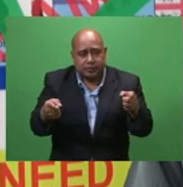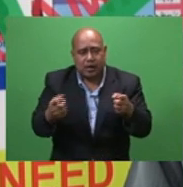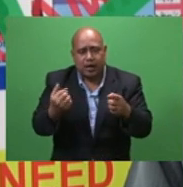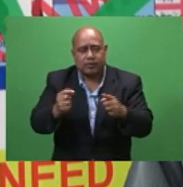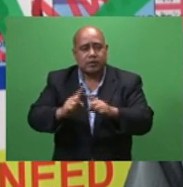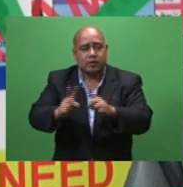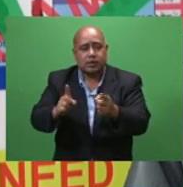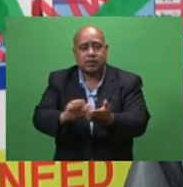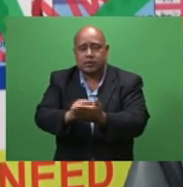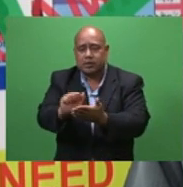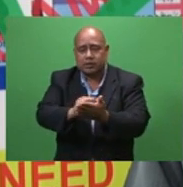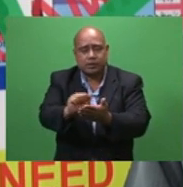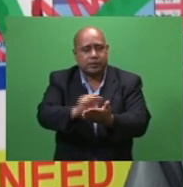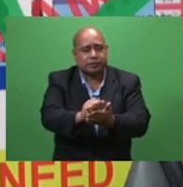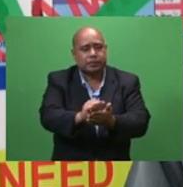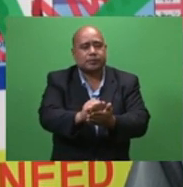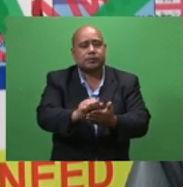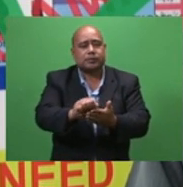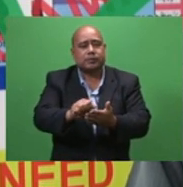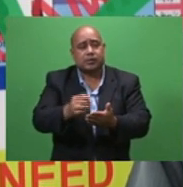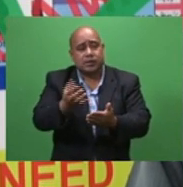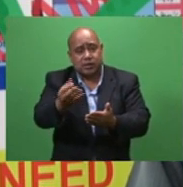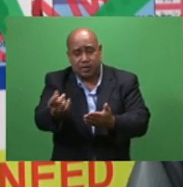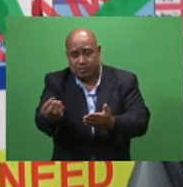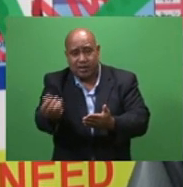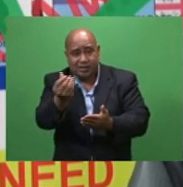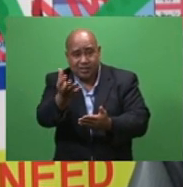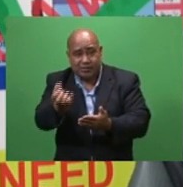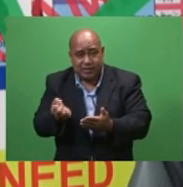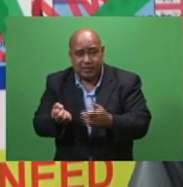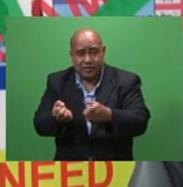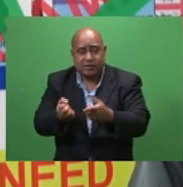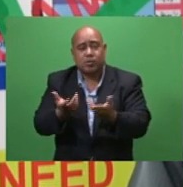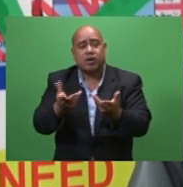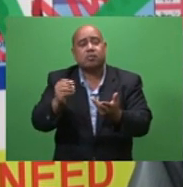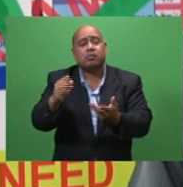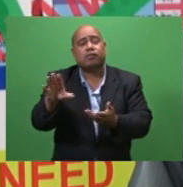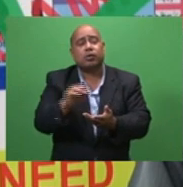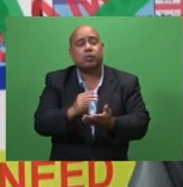their income that they'll drive from real estate dealings.